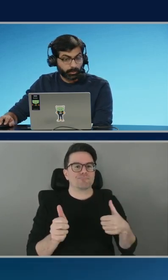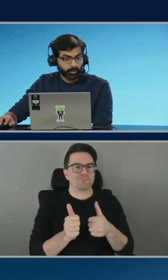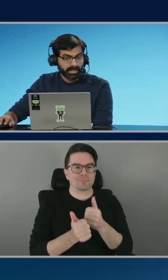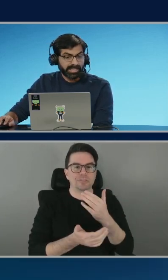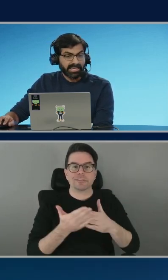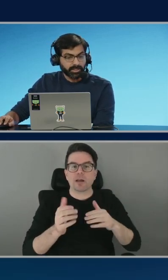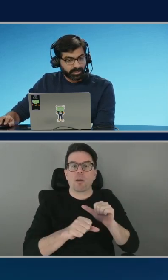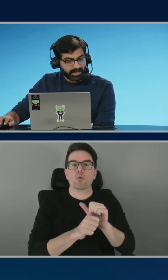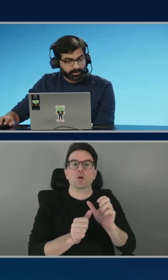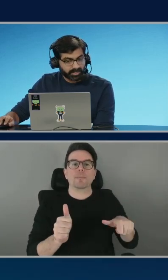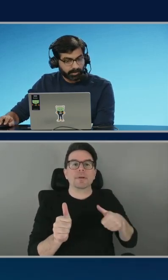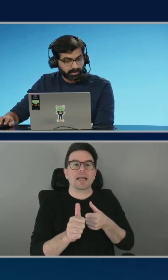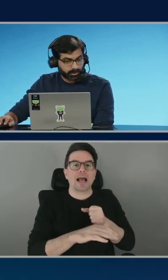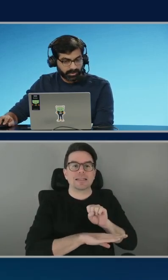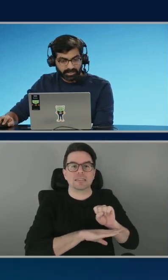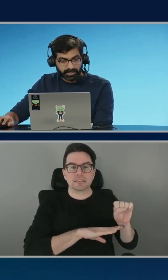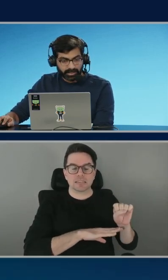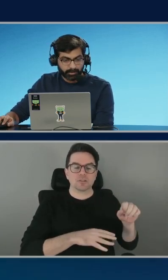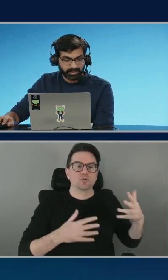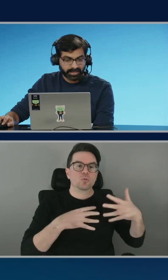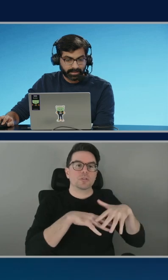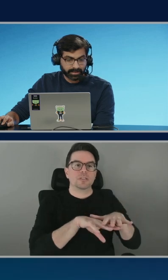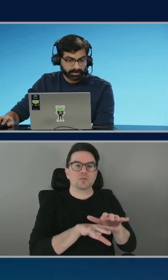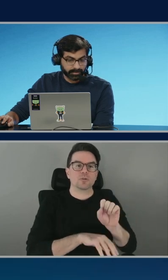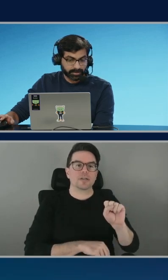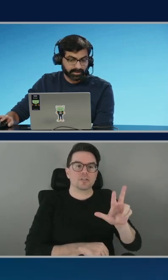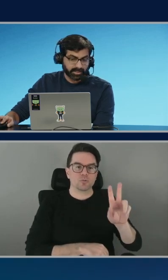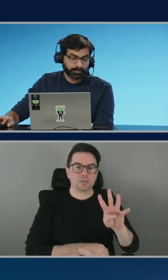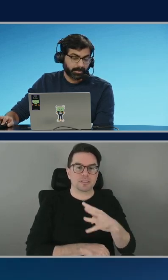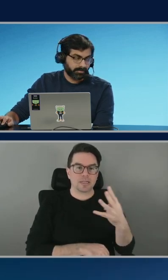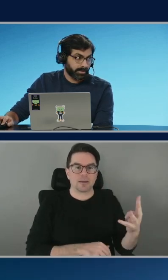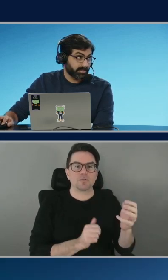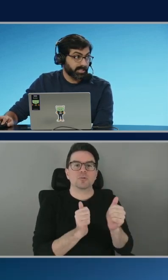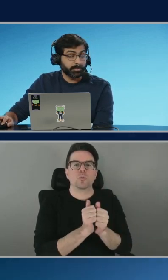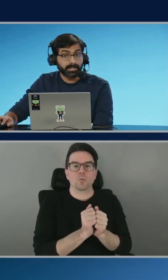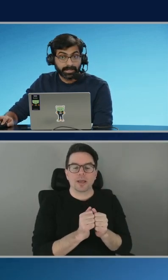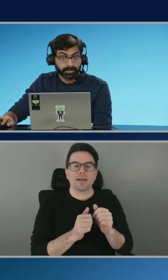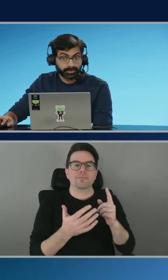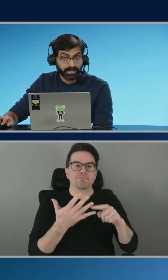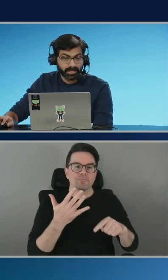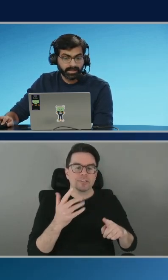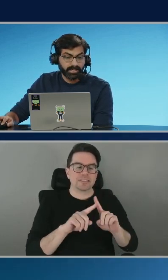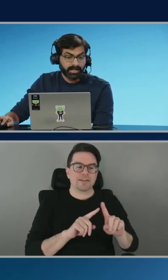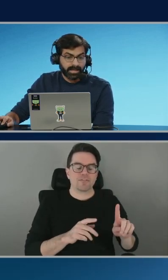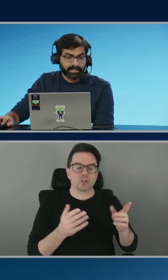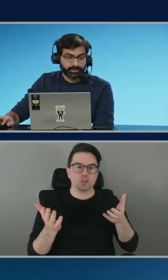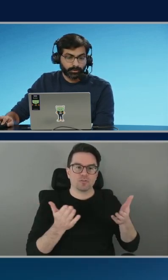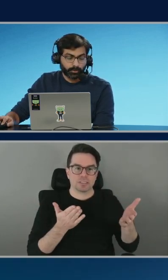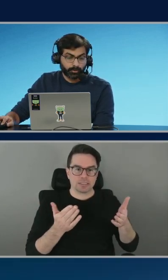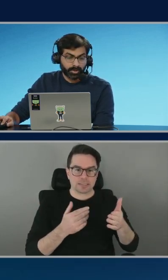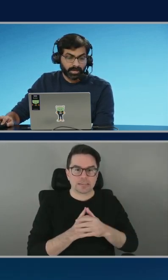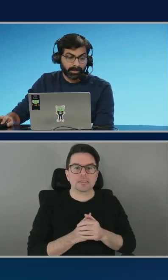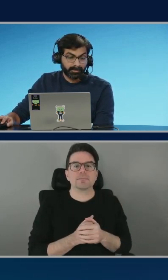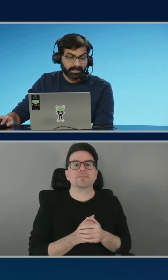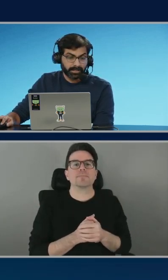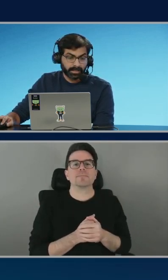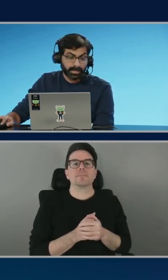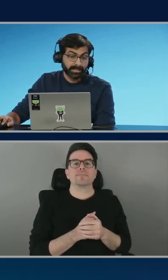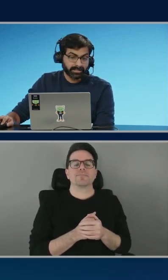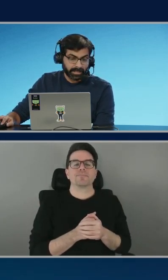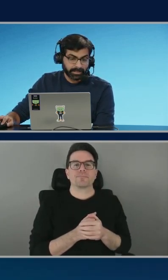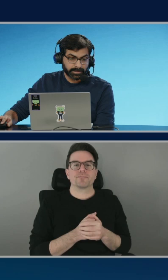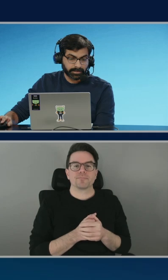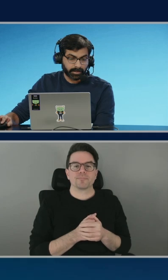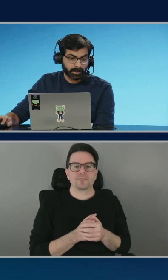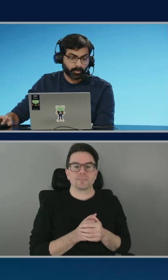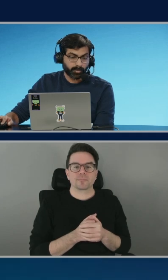scenes to integrate S3 Tables with the AWS Analytics services as part of the SageMaker Lakehouse GA. And so in